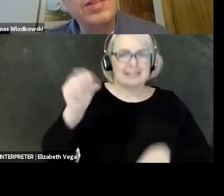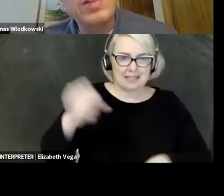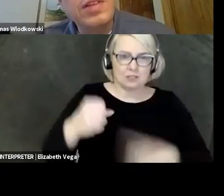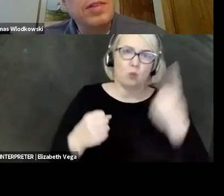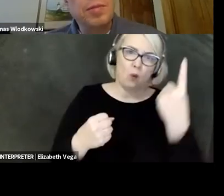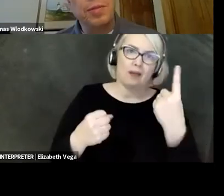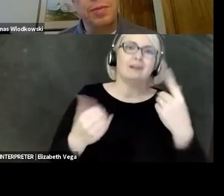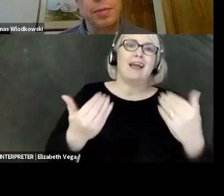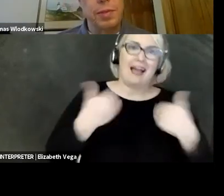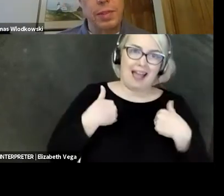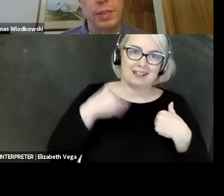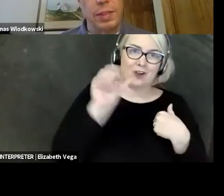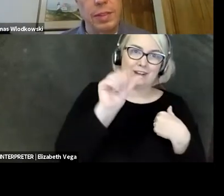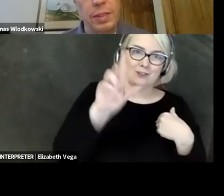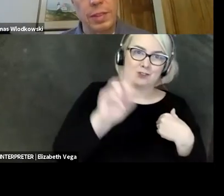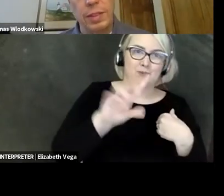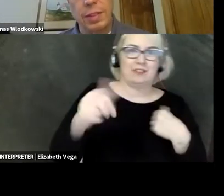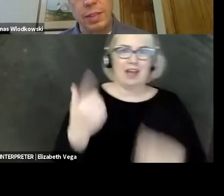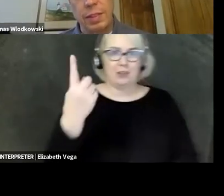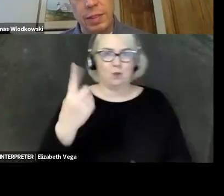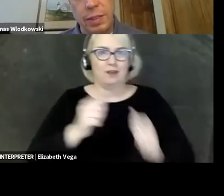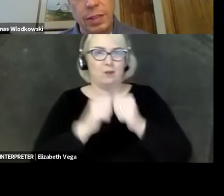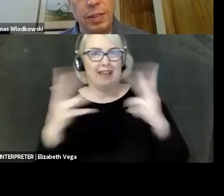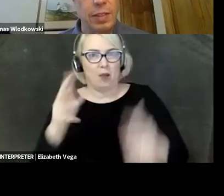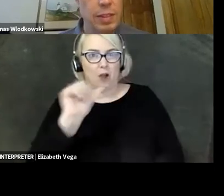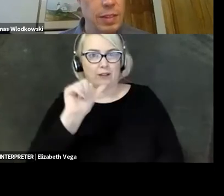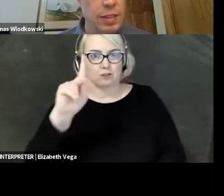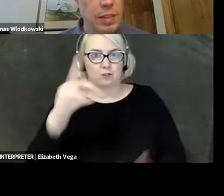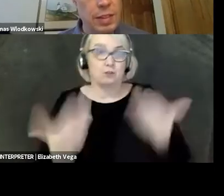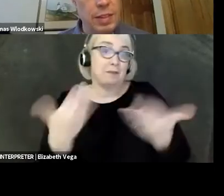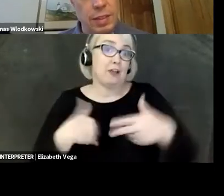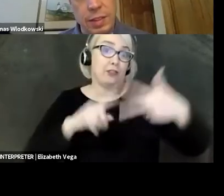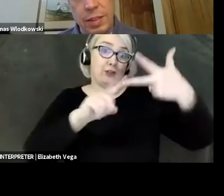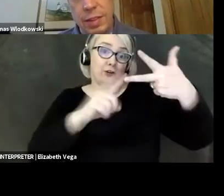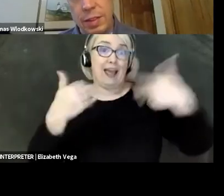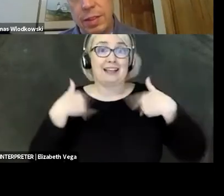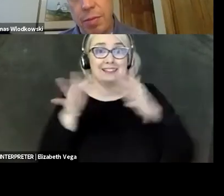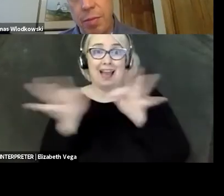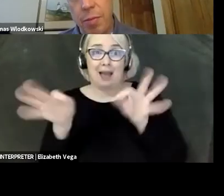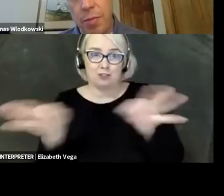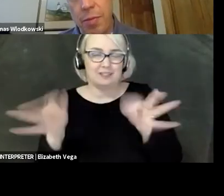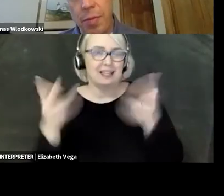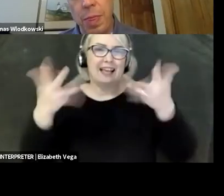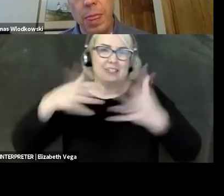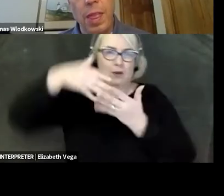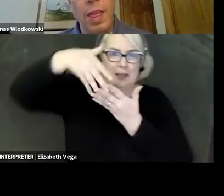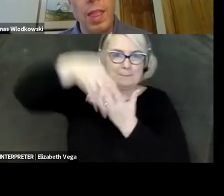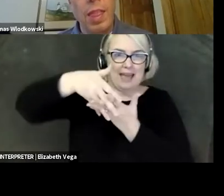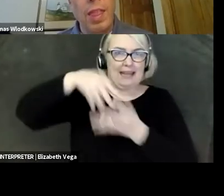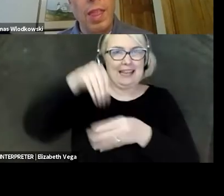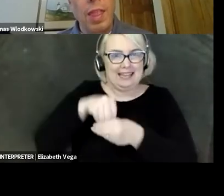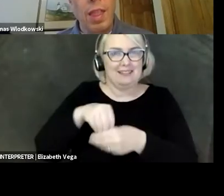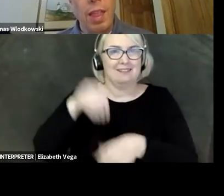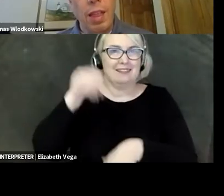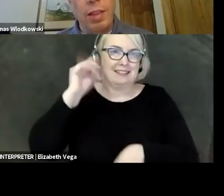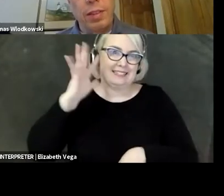description, one without the audio description, perhaps one with captions, and you can have it already, again, it would be mixed into the media, so you